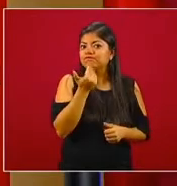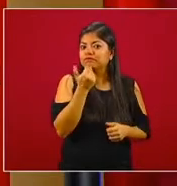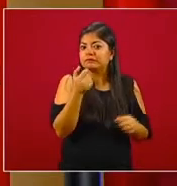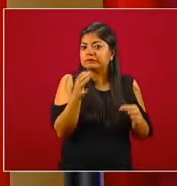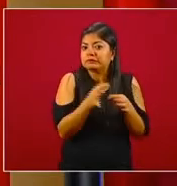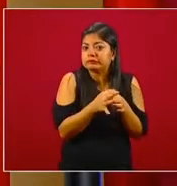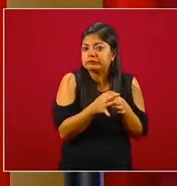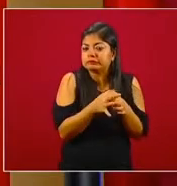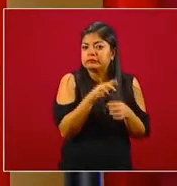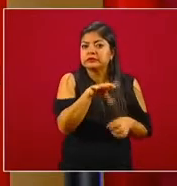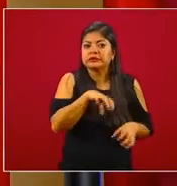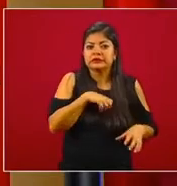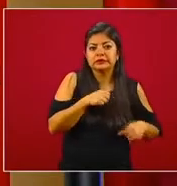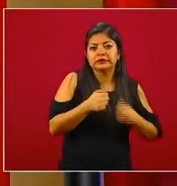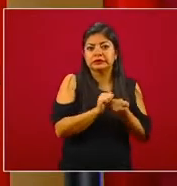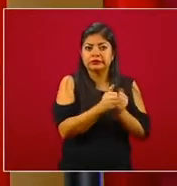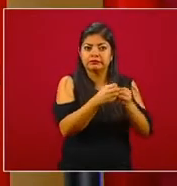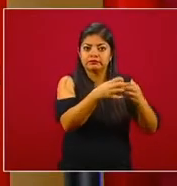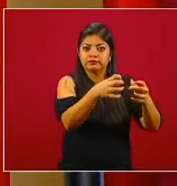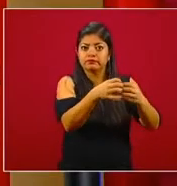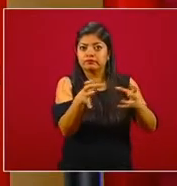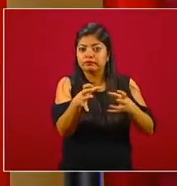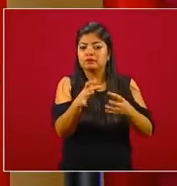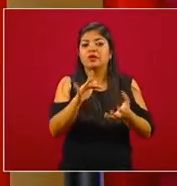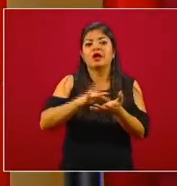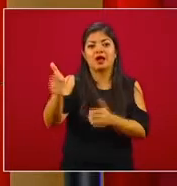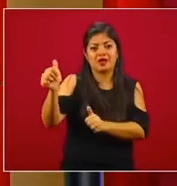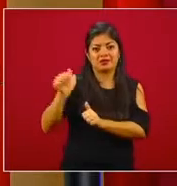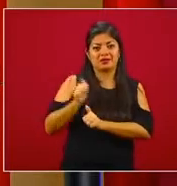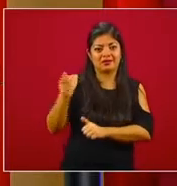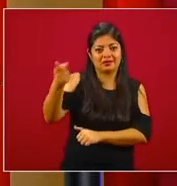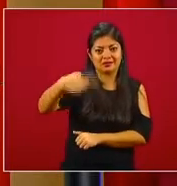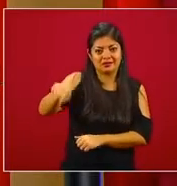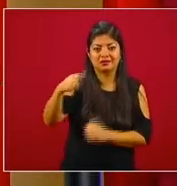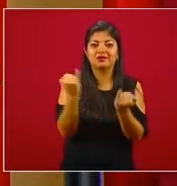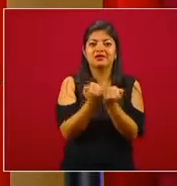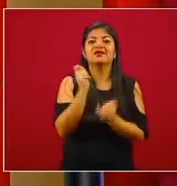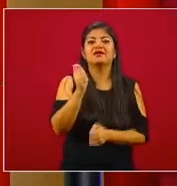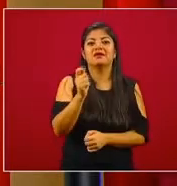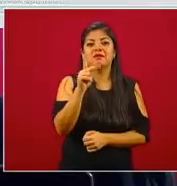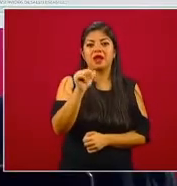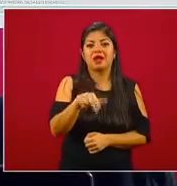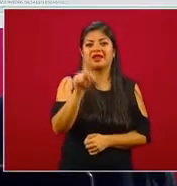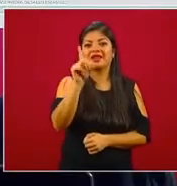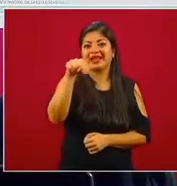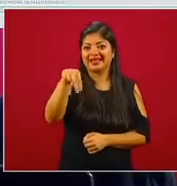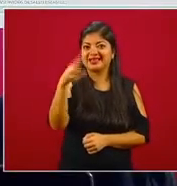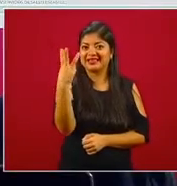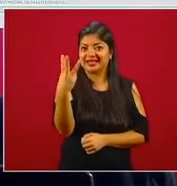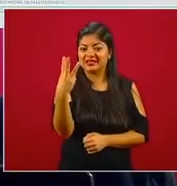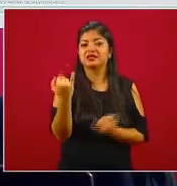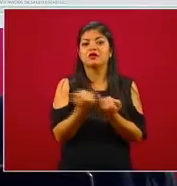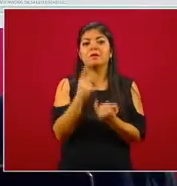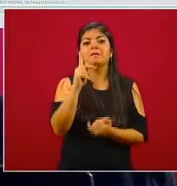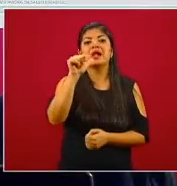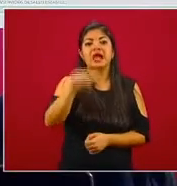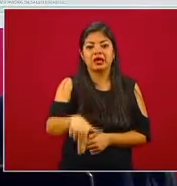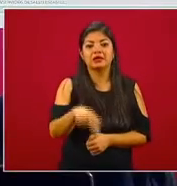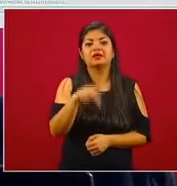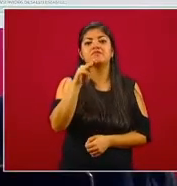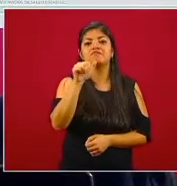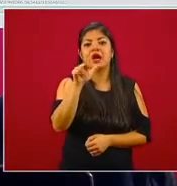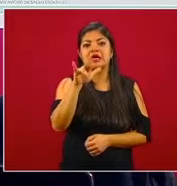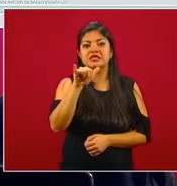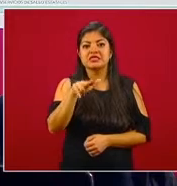Ha specifically habido in esfuerzos de Acapulco, where we had expansión very gracias a little las Fuerzas hospital Armadas availability. con We el have plan DN3 y el plan Marino, implemented que some nos efforts to permitieron una de las establish